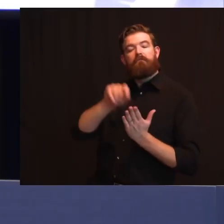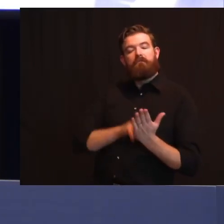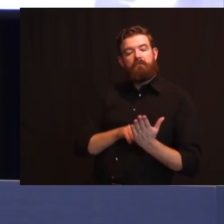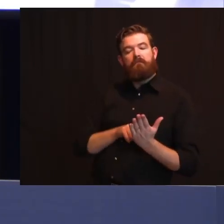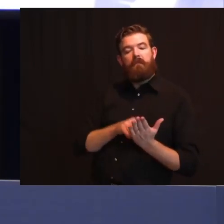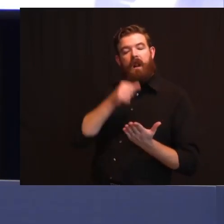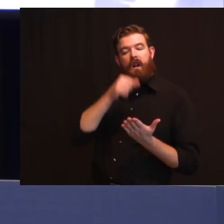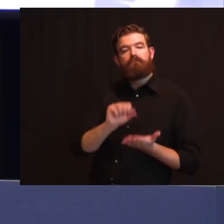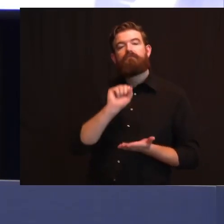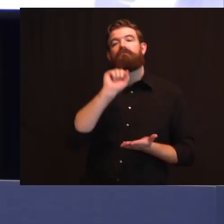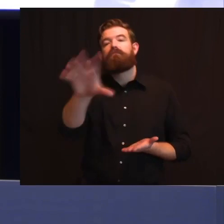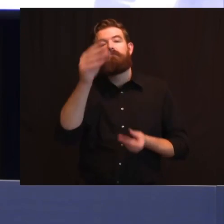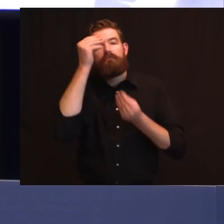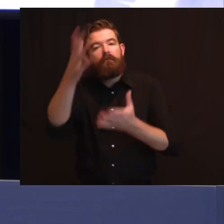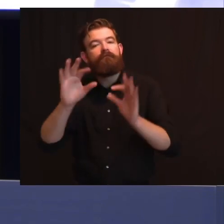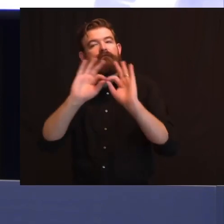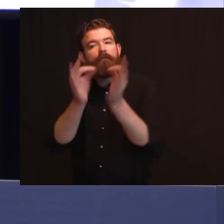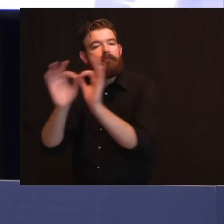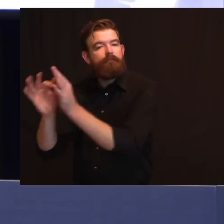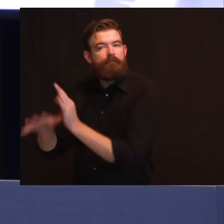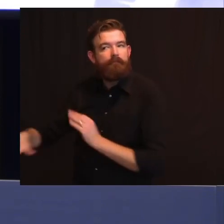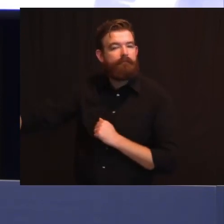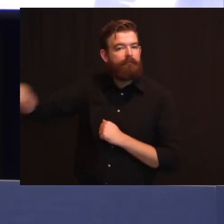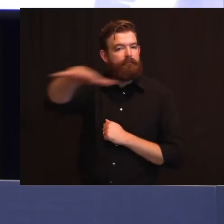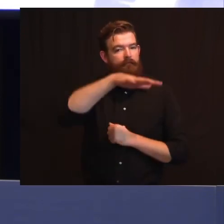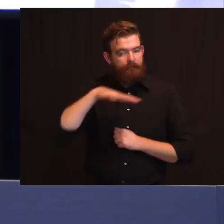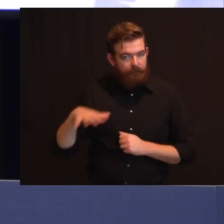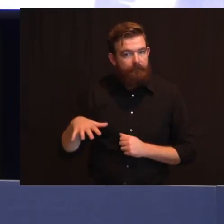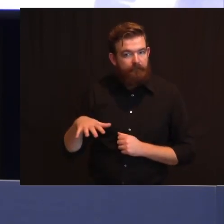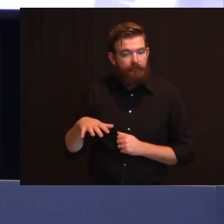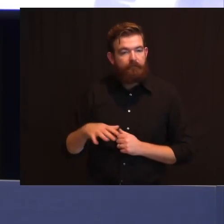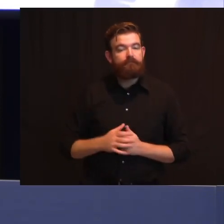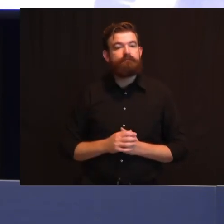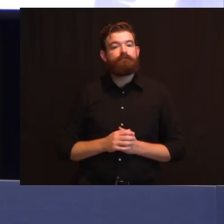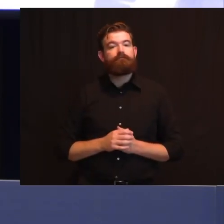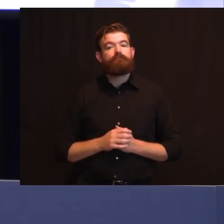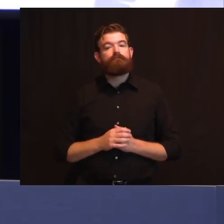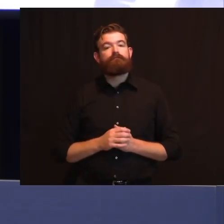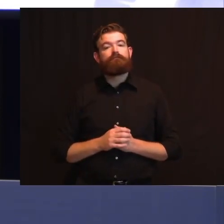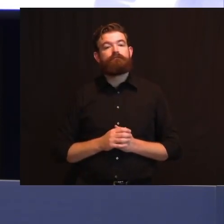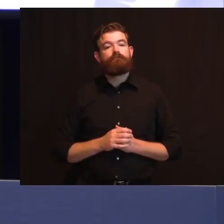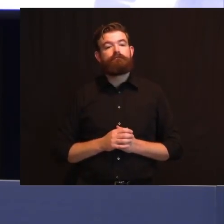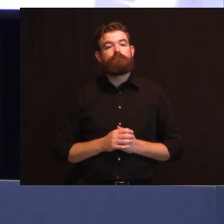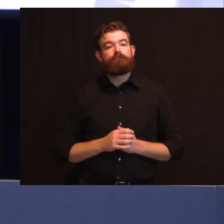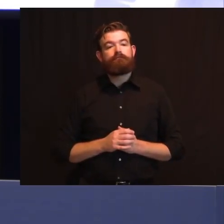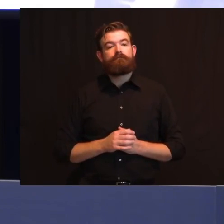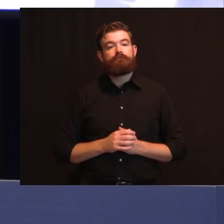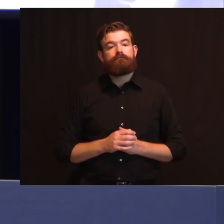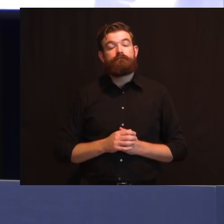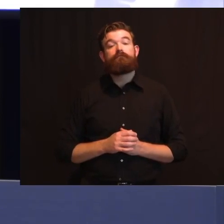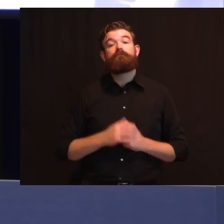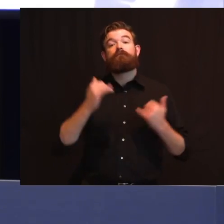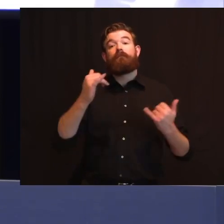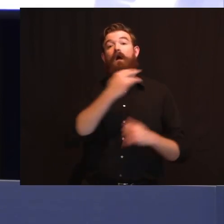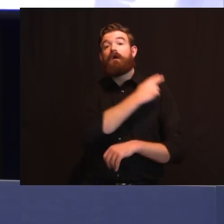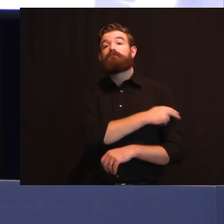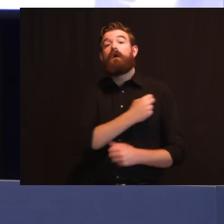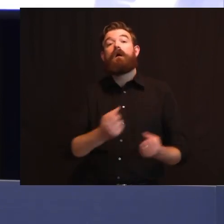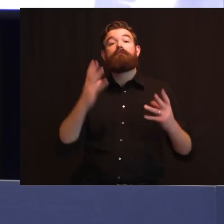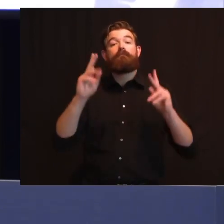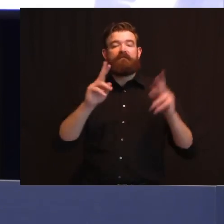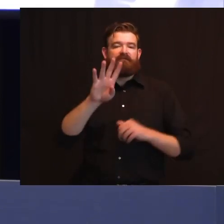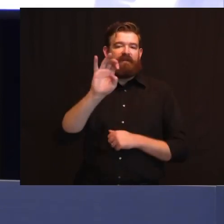Moving on to my daily report, as the governor shared, our hospitals reported 482 hospitalizations of COVID-19 positive